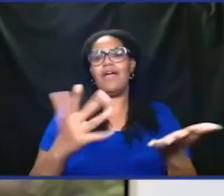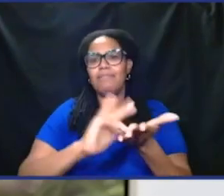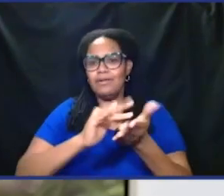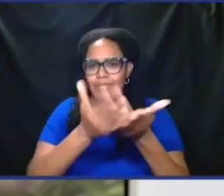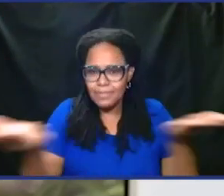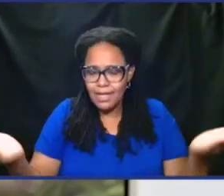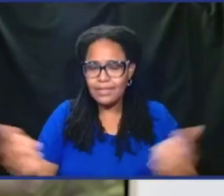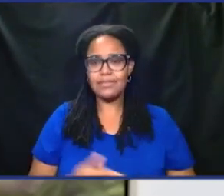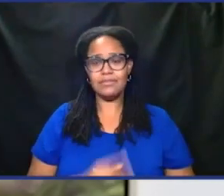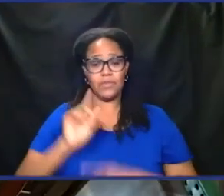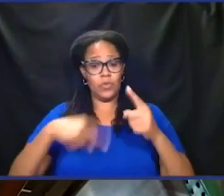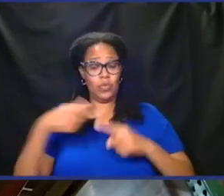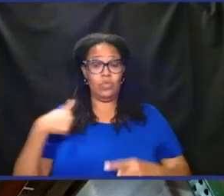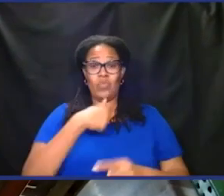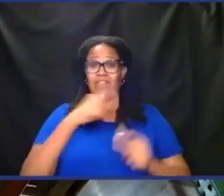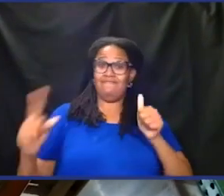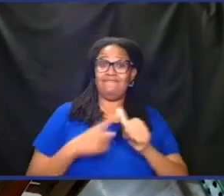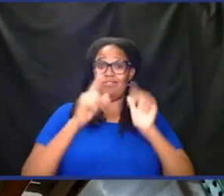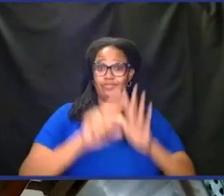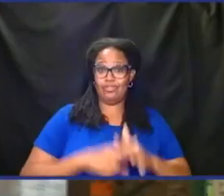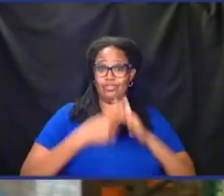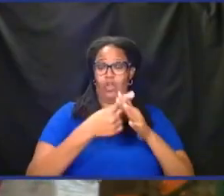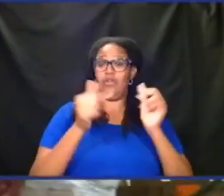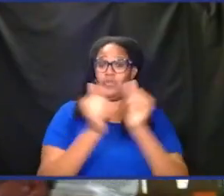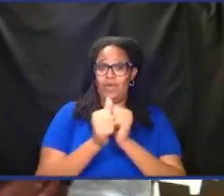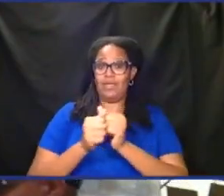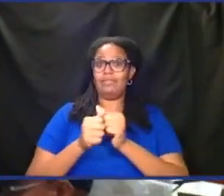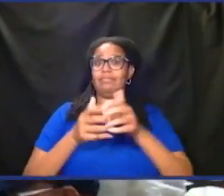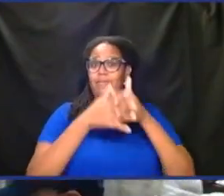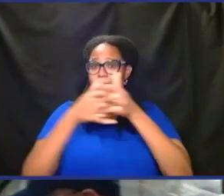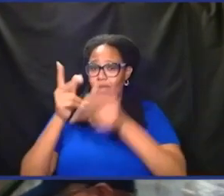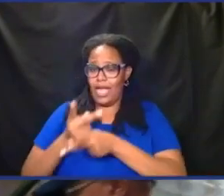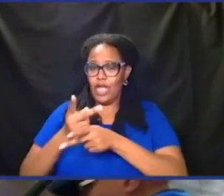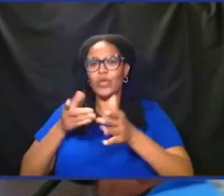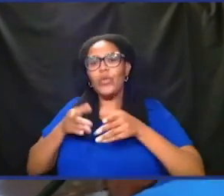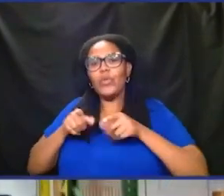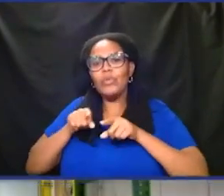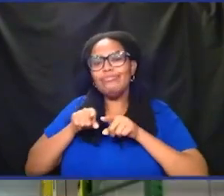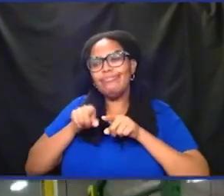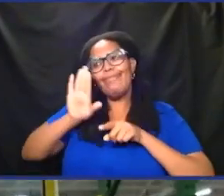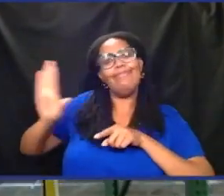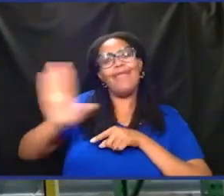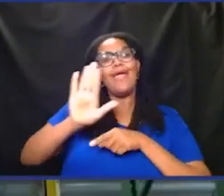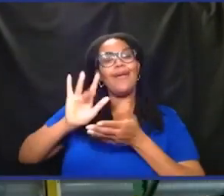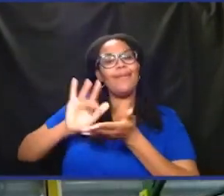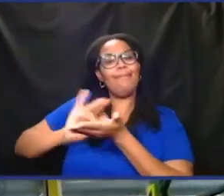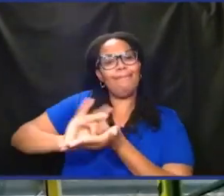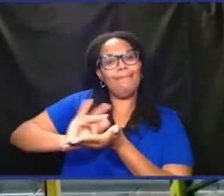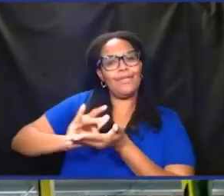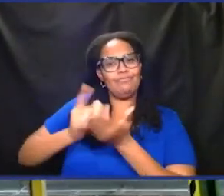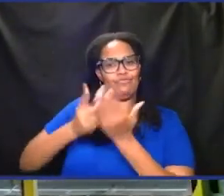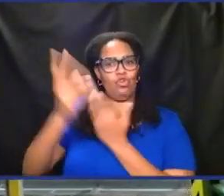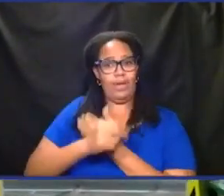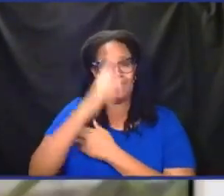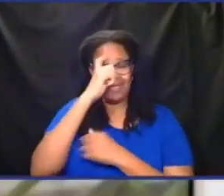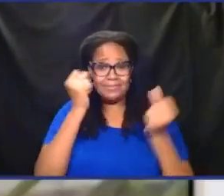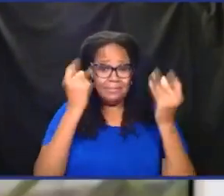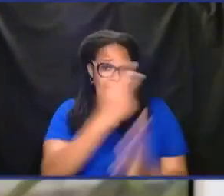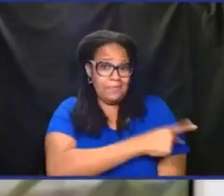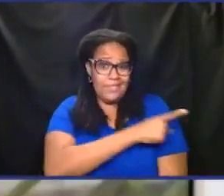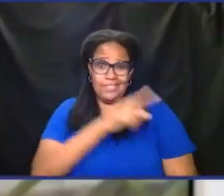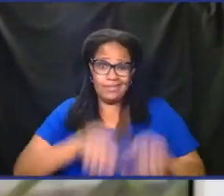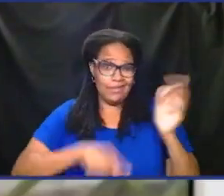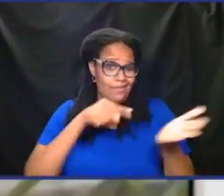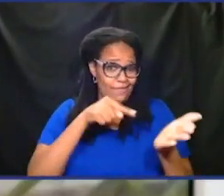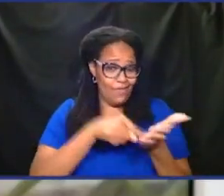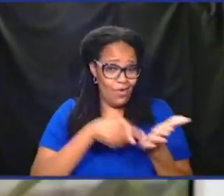got started with knowing Americares, it was through the medication program. And we use that because patients can't afford medication. We're not